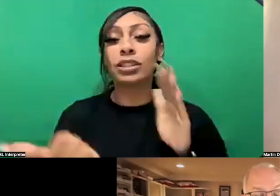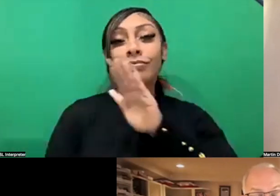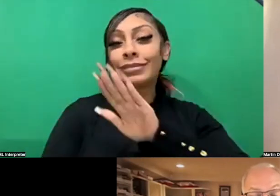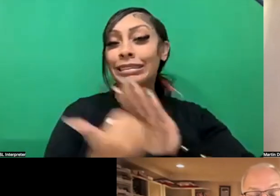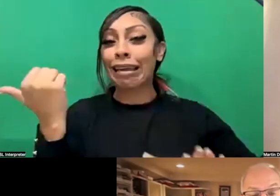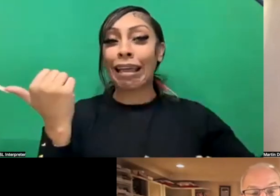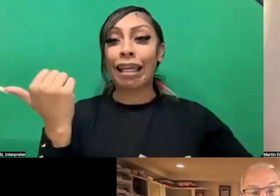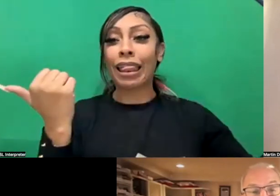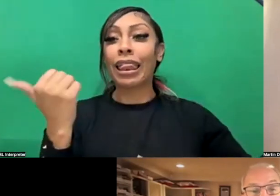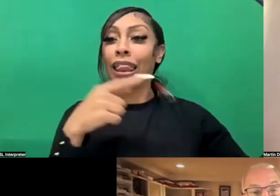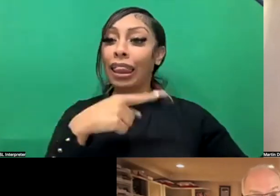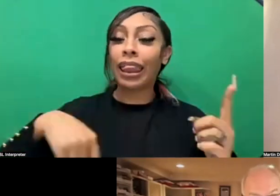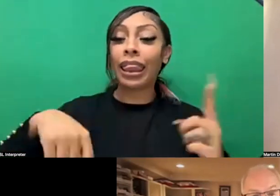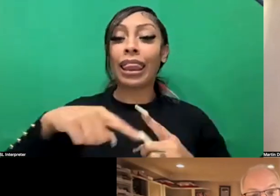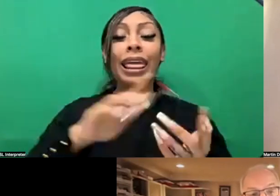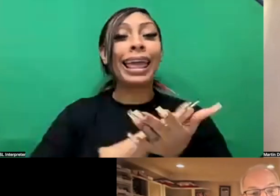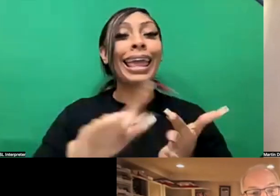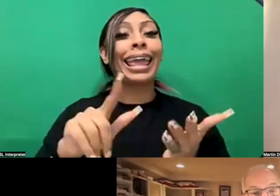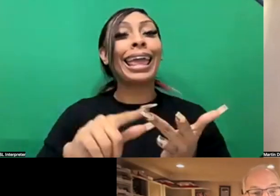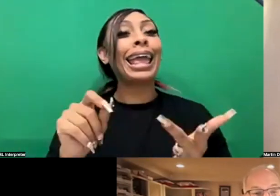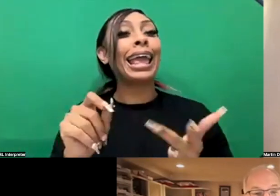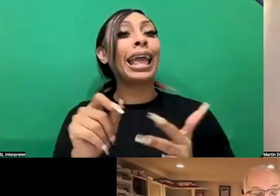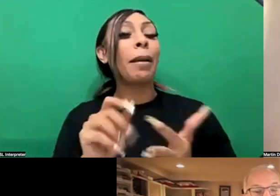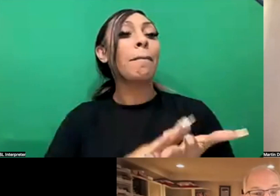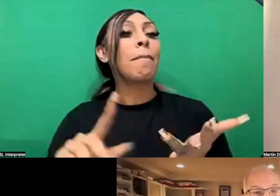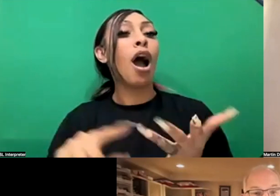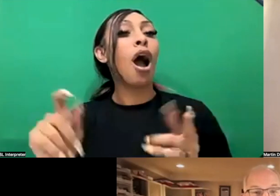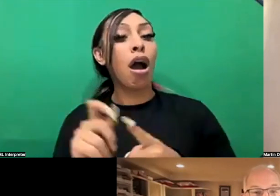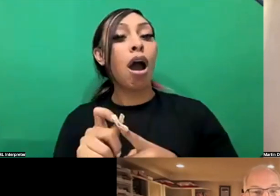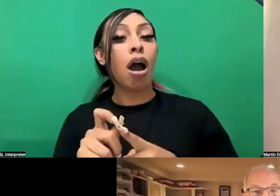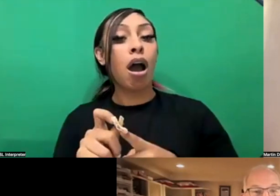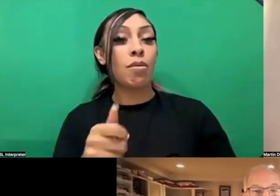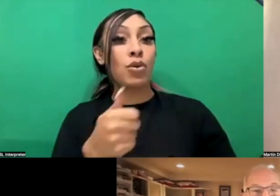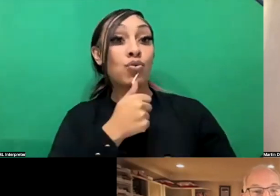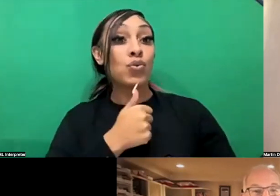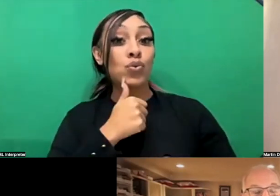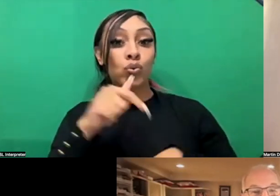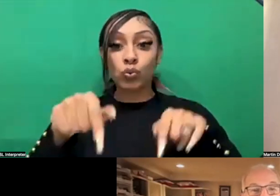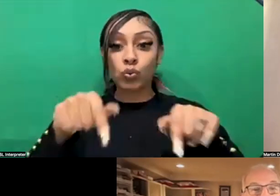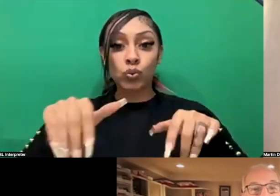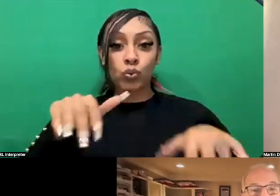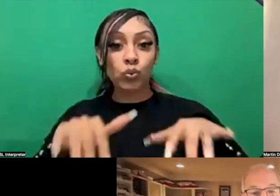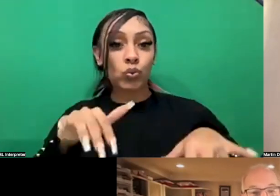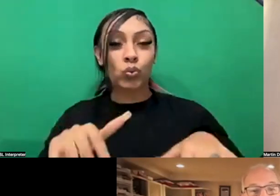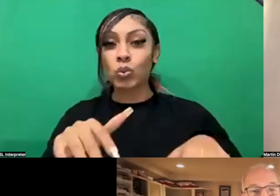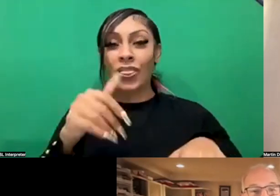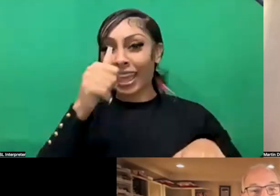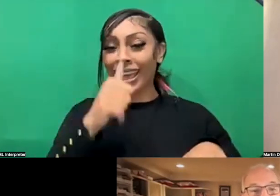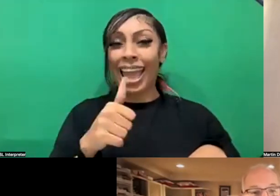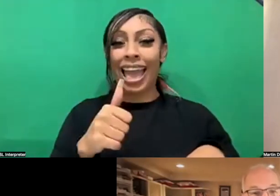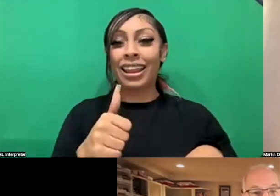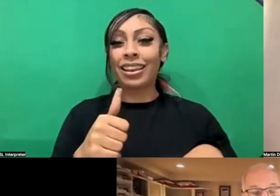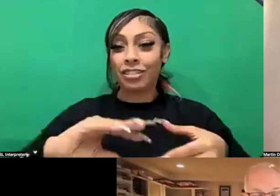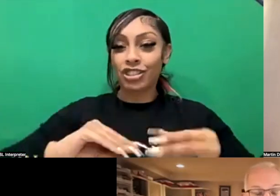musicians, especially hip hop beat makers, have gotten used to this, and they've developed multi-finger gestures for